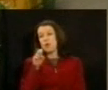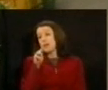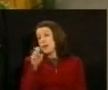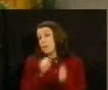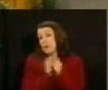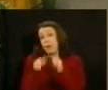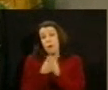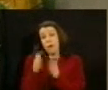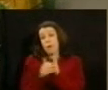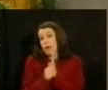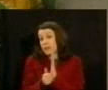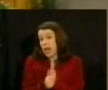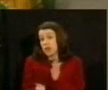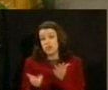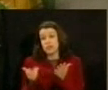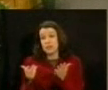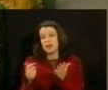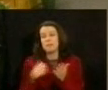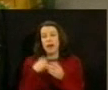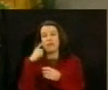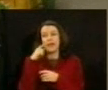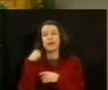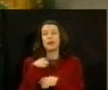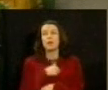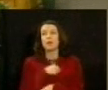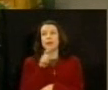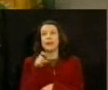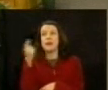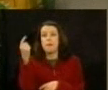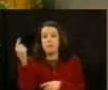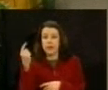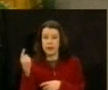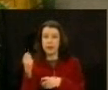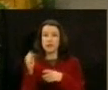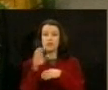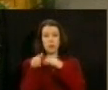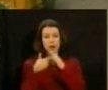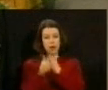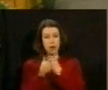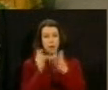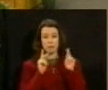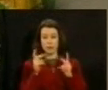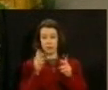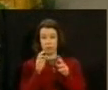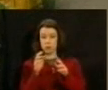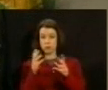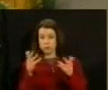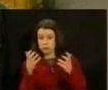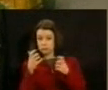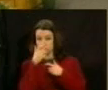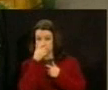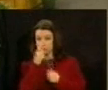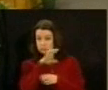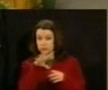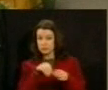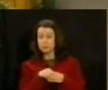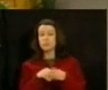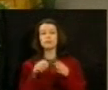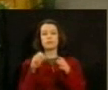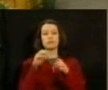qualifications. But I think we just need to, and that puts everybody in the system who wants to get